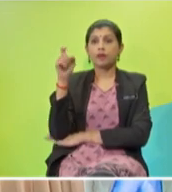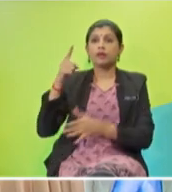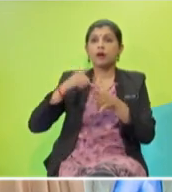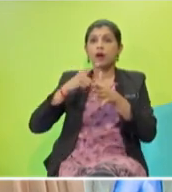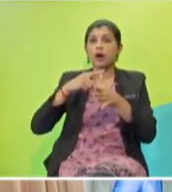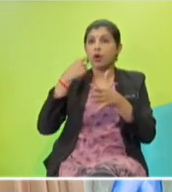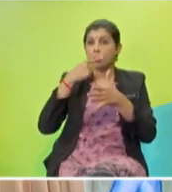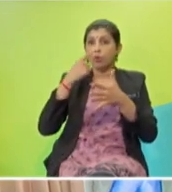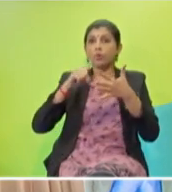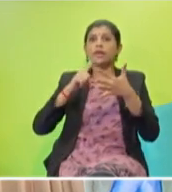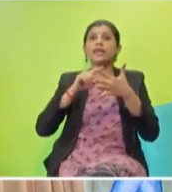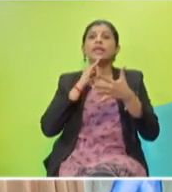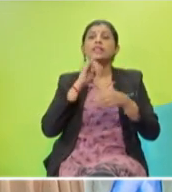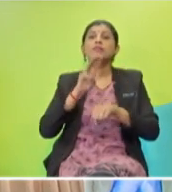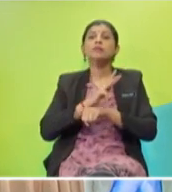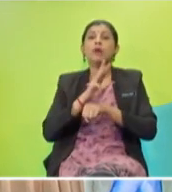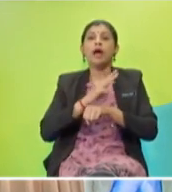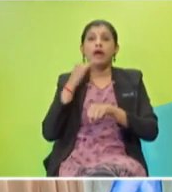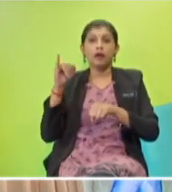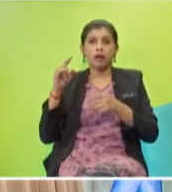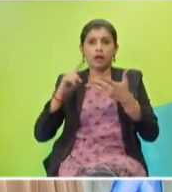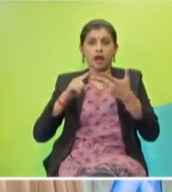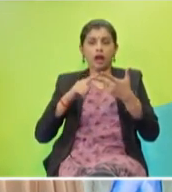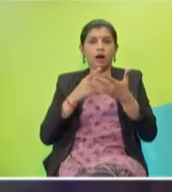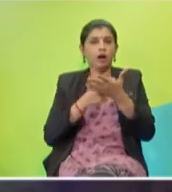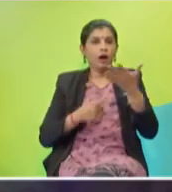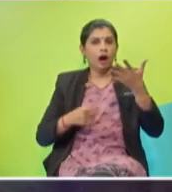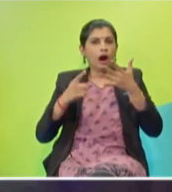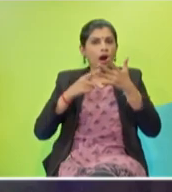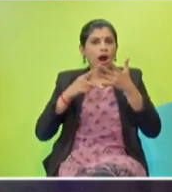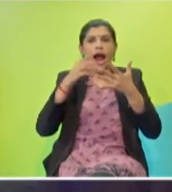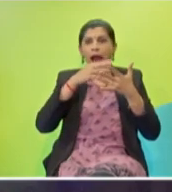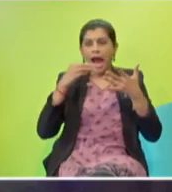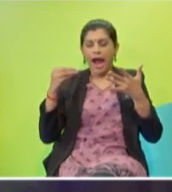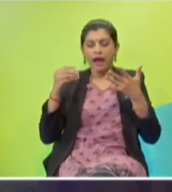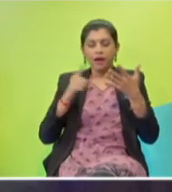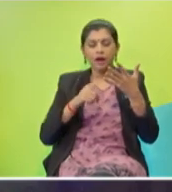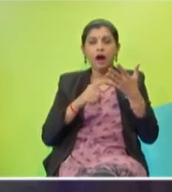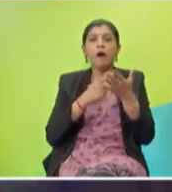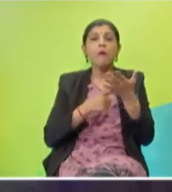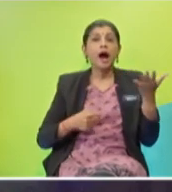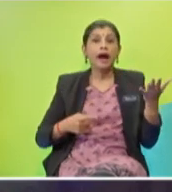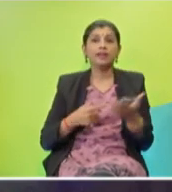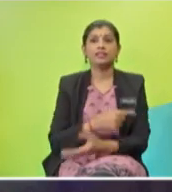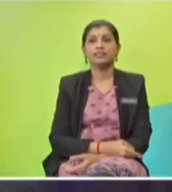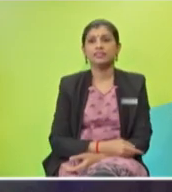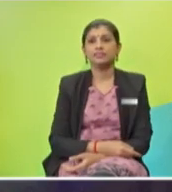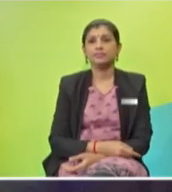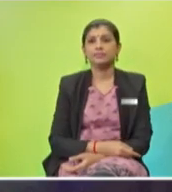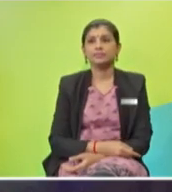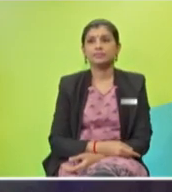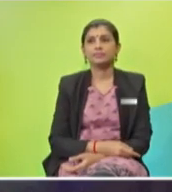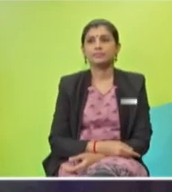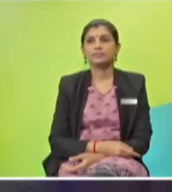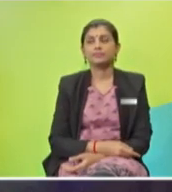wearing what? And the magic word, Mr. Chris? And what? What? Okay, let's do this together.